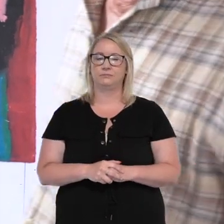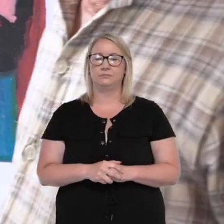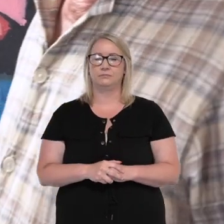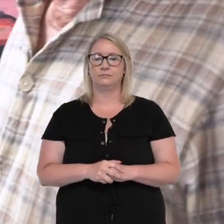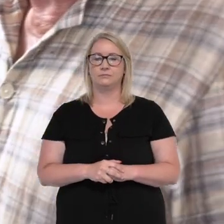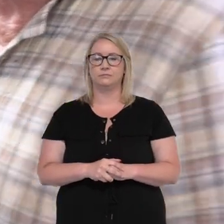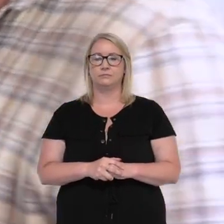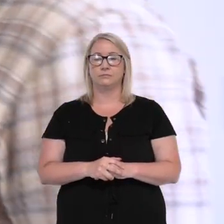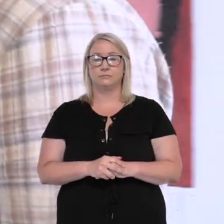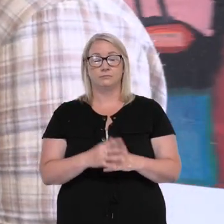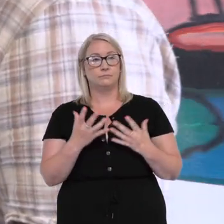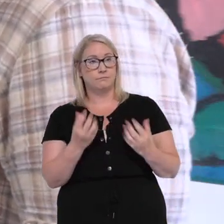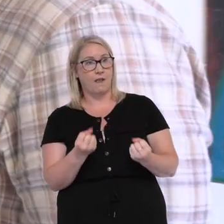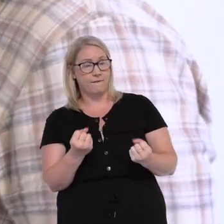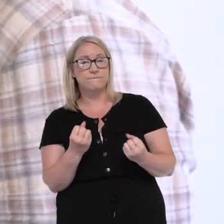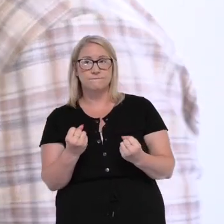There's